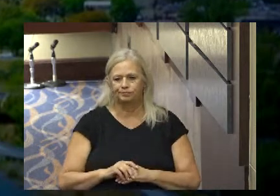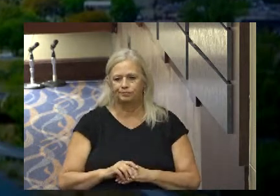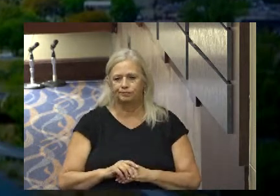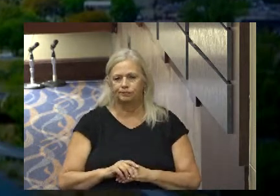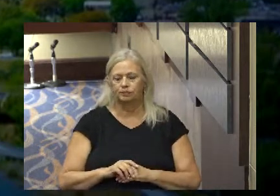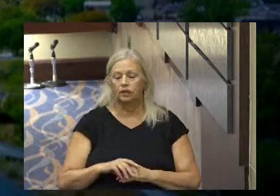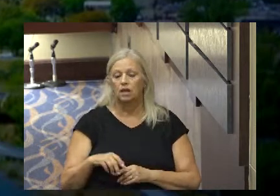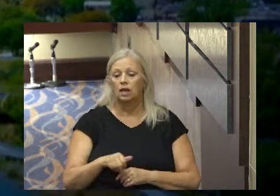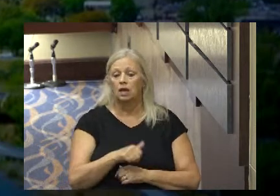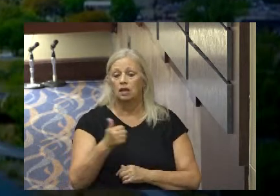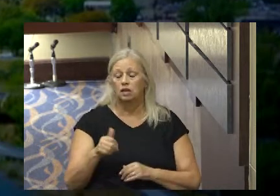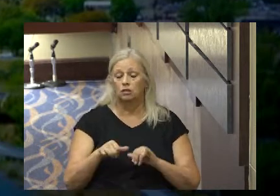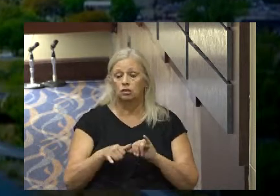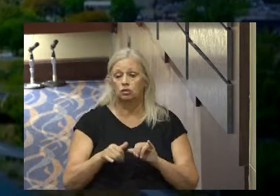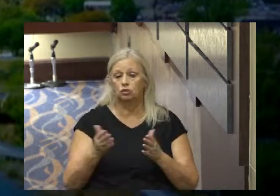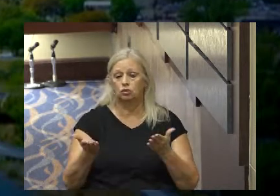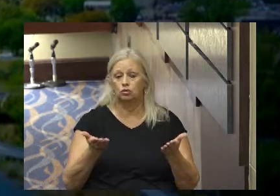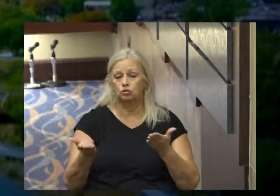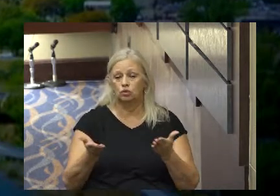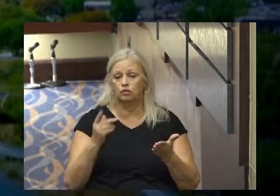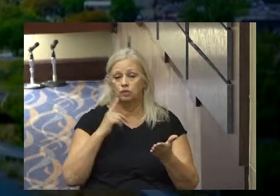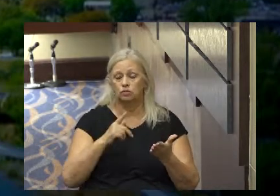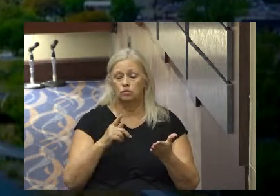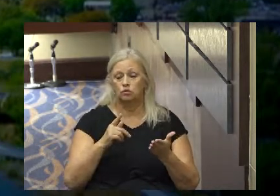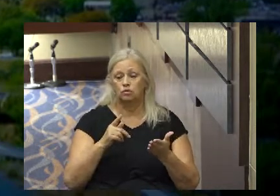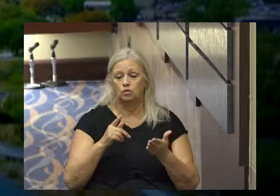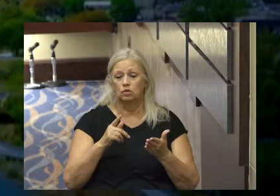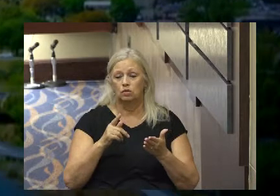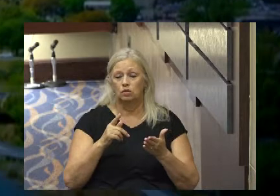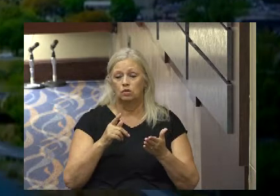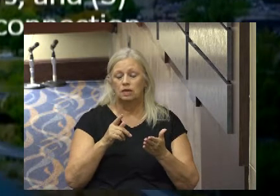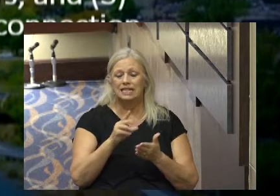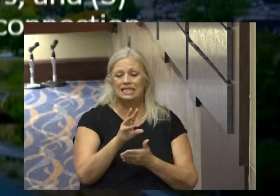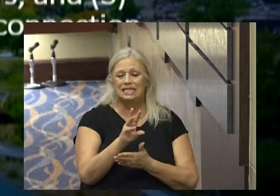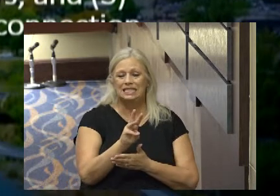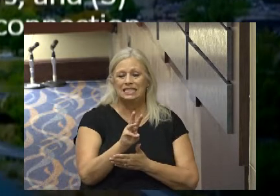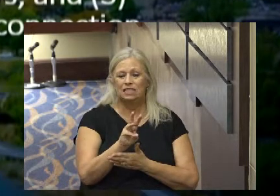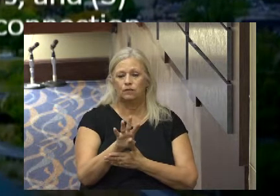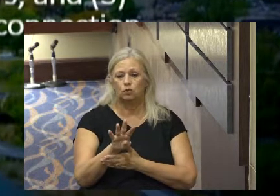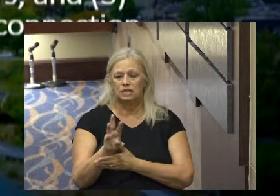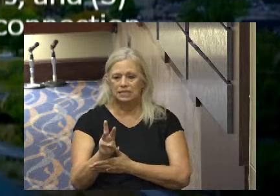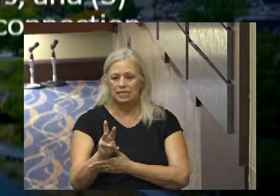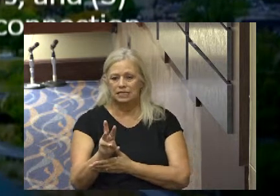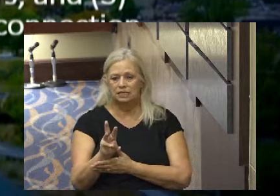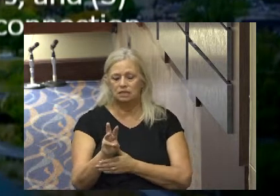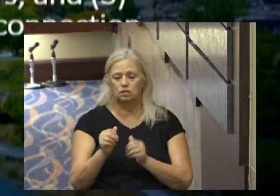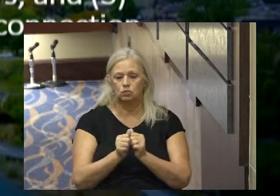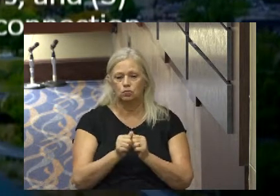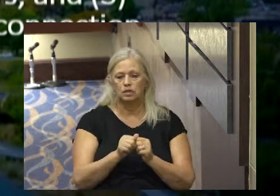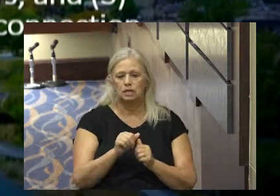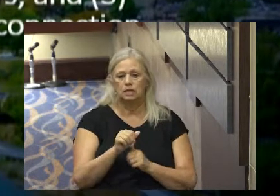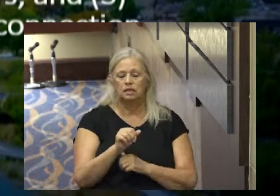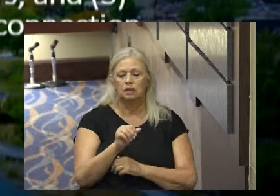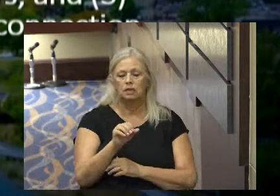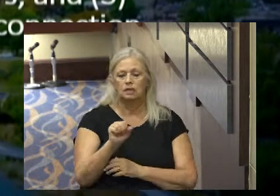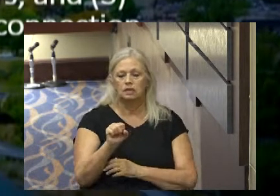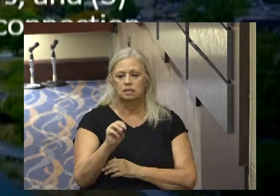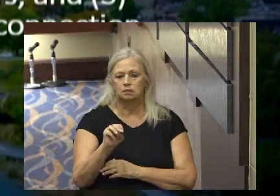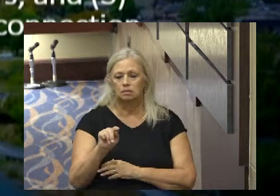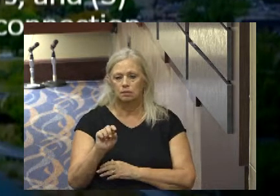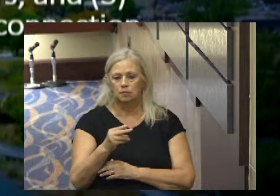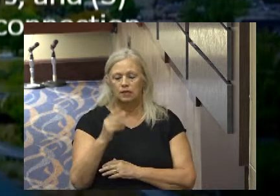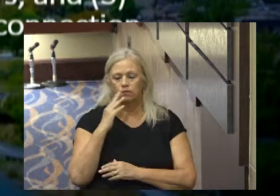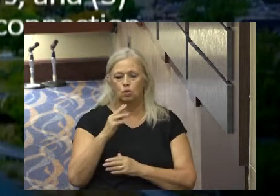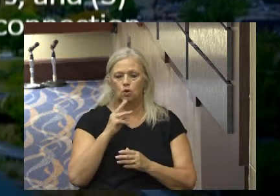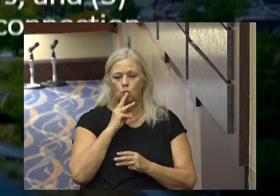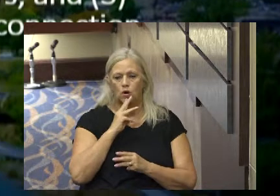Another engineering services contract I wanted to highlight is Resolution 646 with CDM Smith for water and wastewater planning services. This is